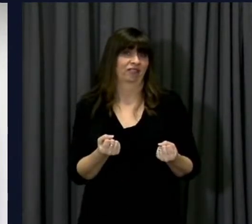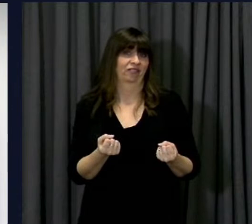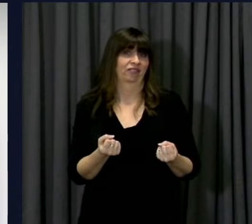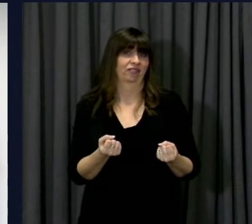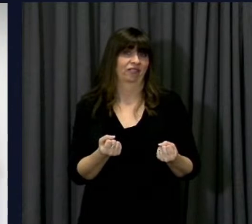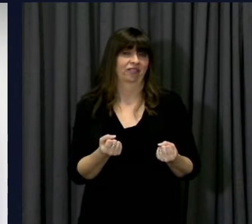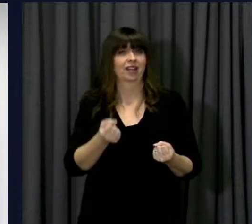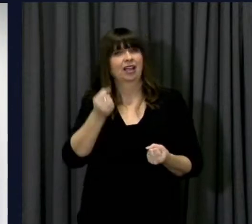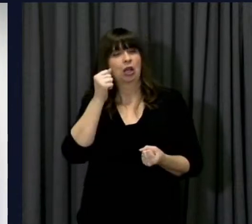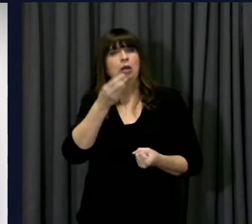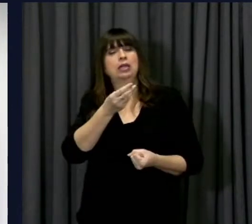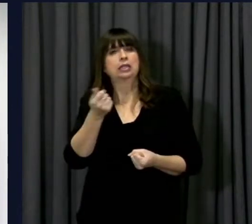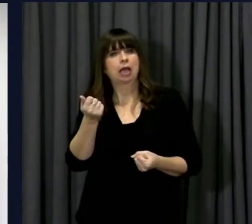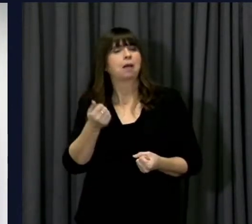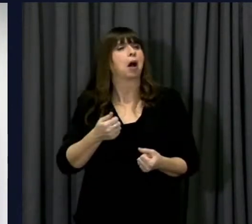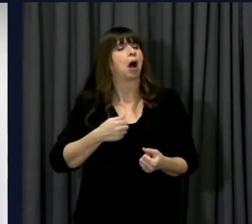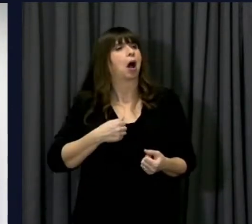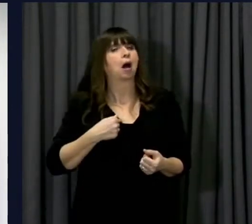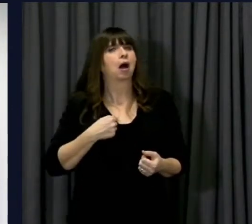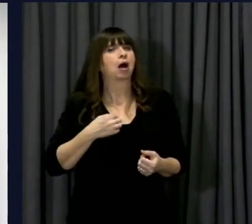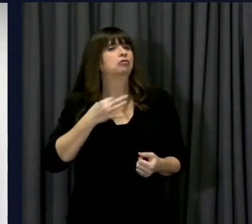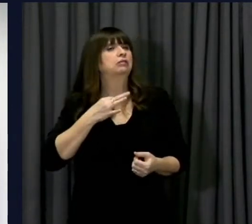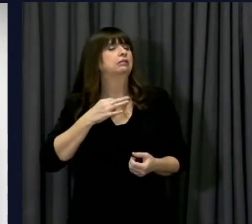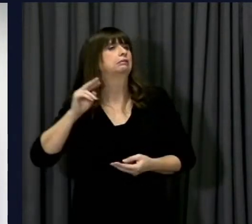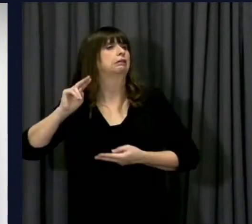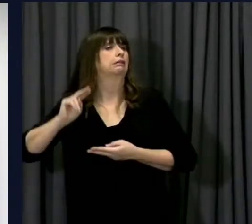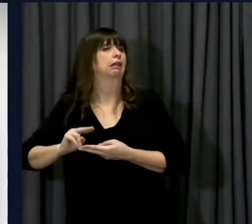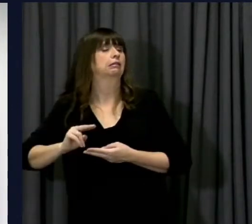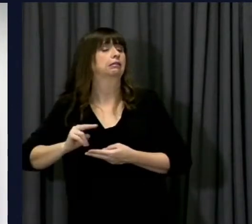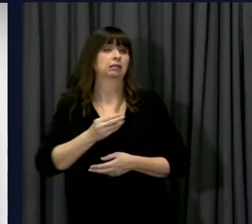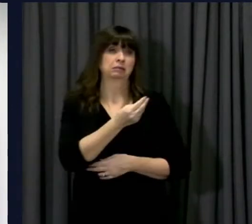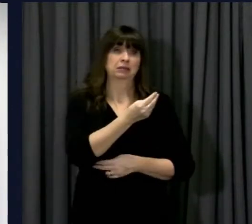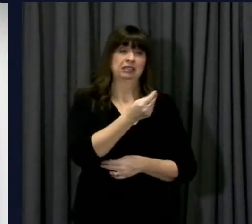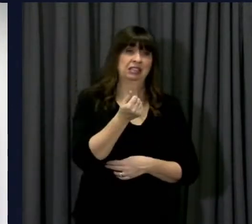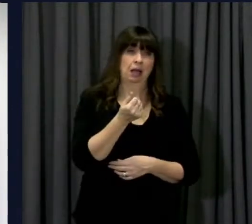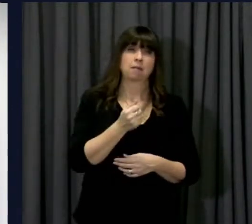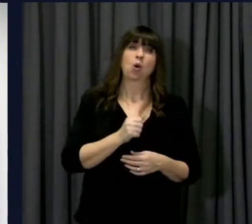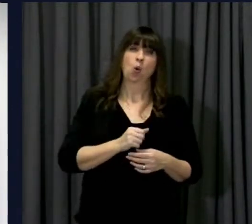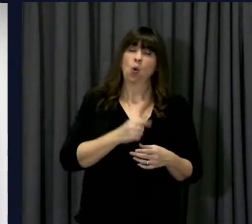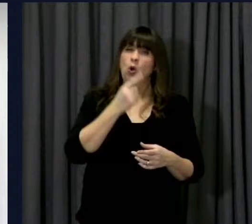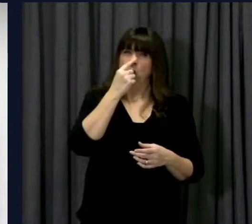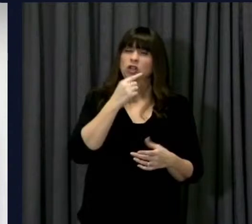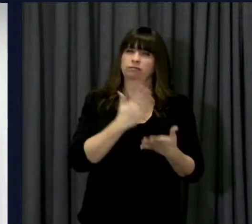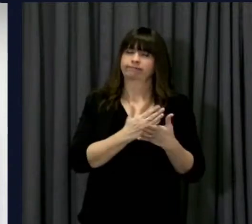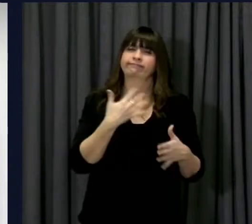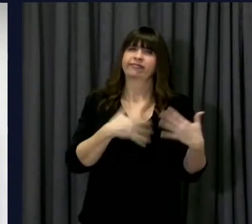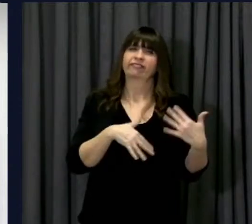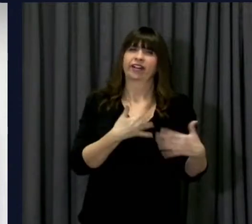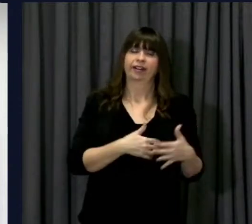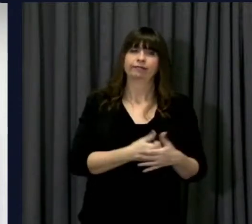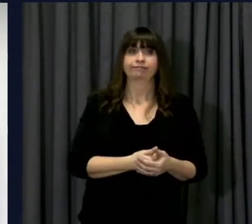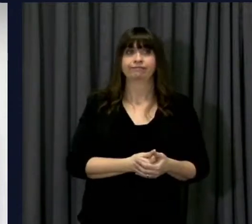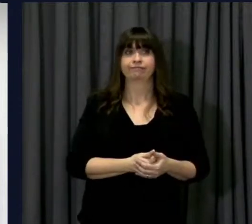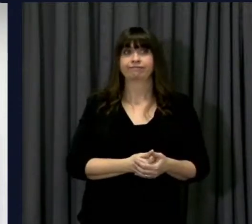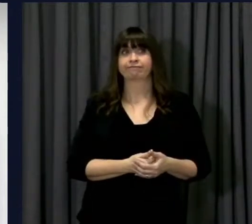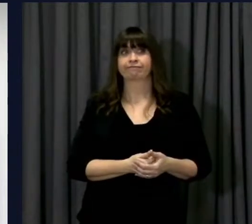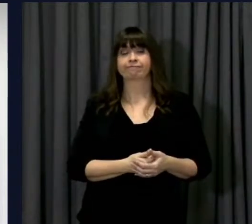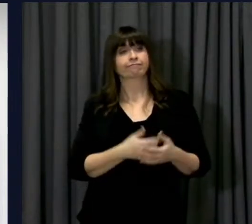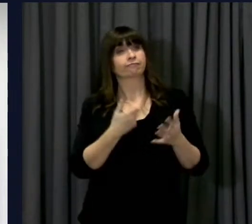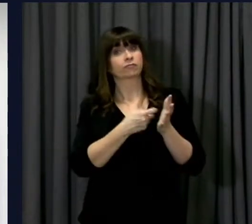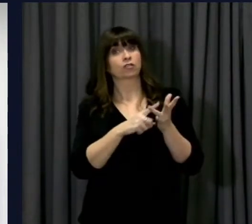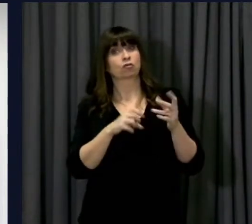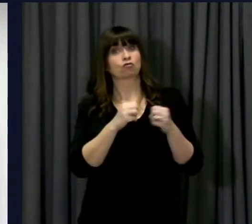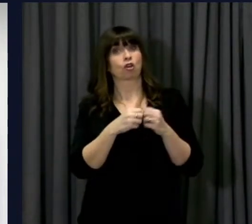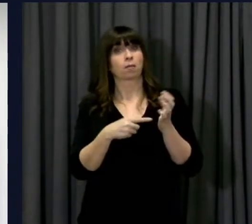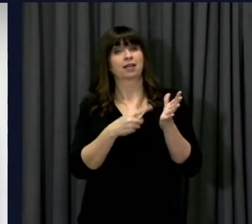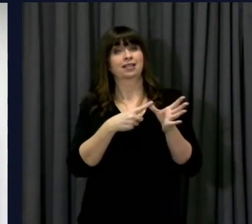reduced compared to those people who sadly are most likely to suffer the greatest amount of harm. Thank you, Steve. And I've got Rob Taylor